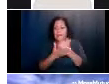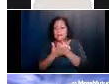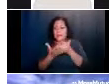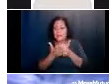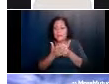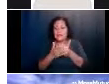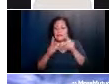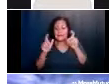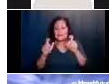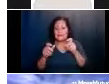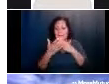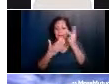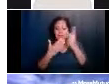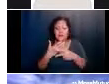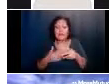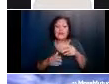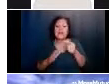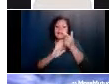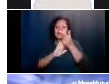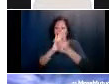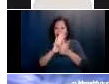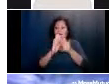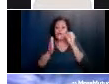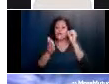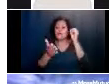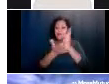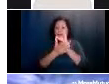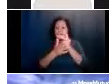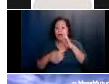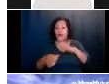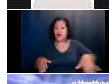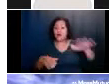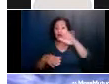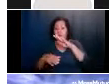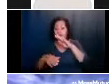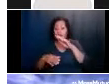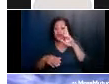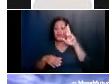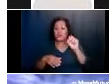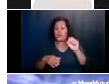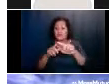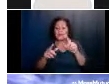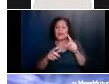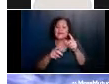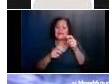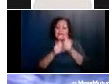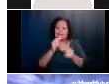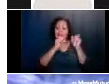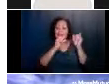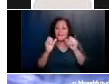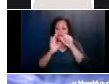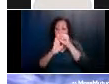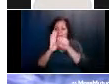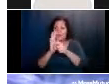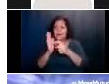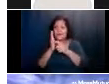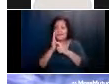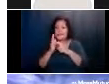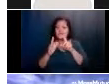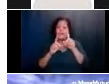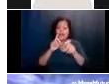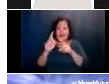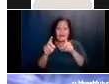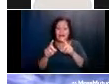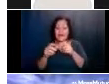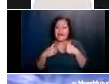Legislation was passed nationally, but each state is required to pass its own legislation as